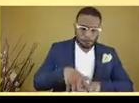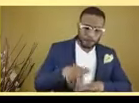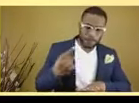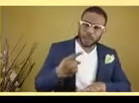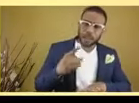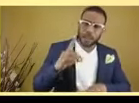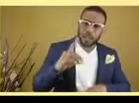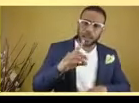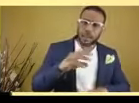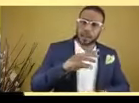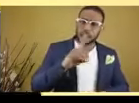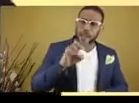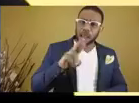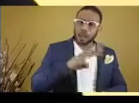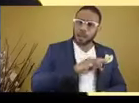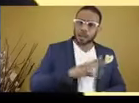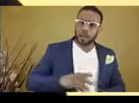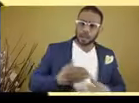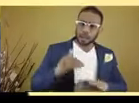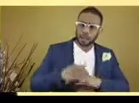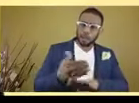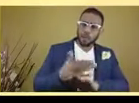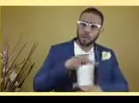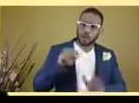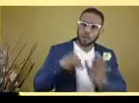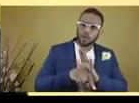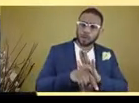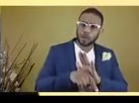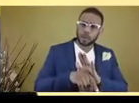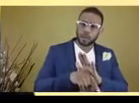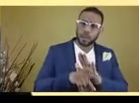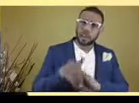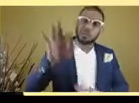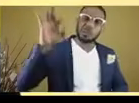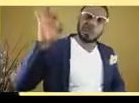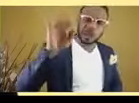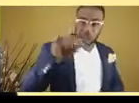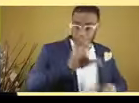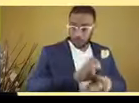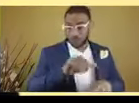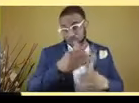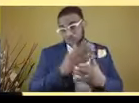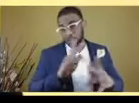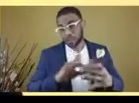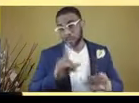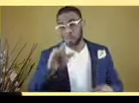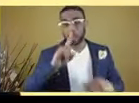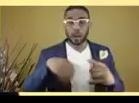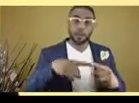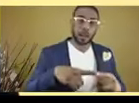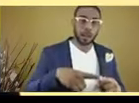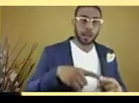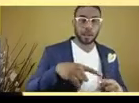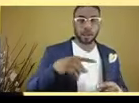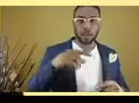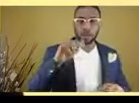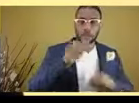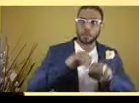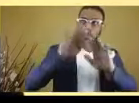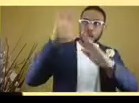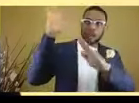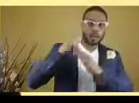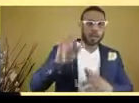King said the night before he was murdered. He was preaching at that church, and some people said he talked about the mountaintop.